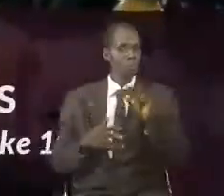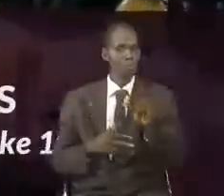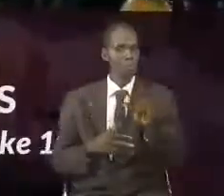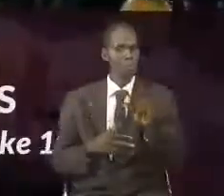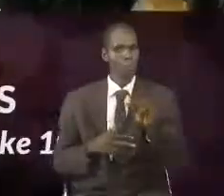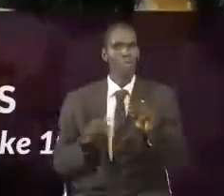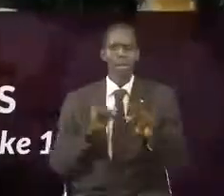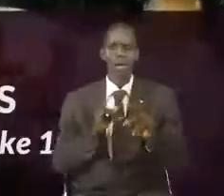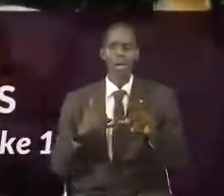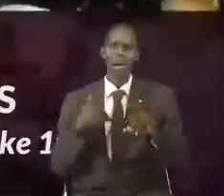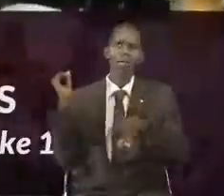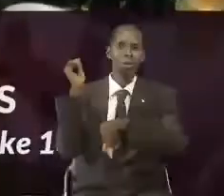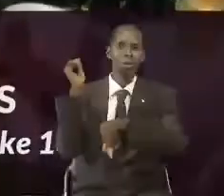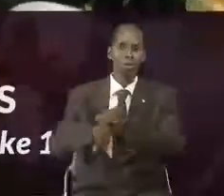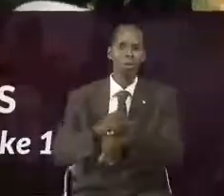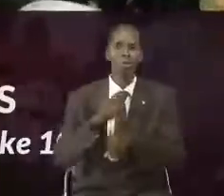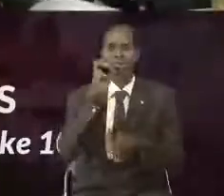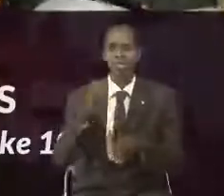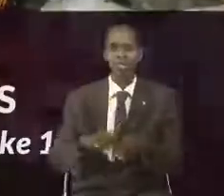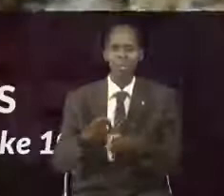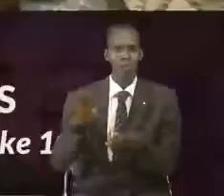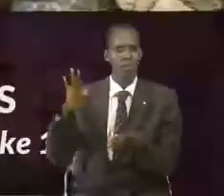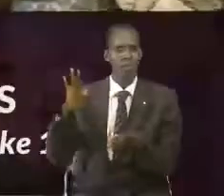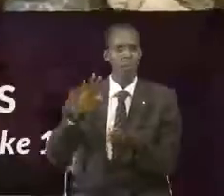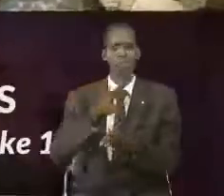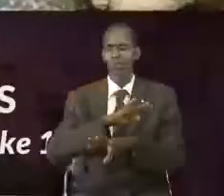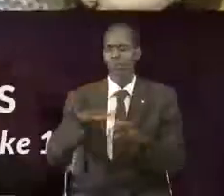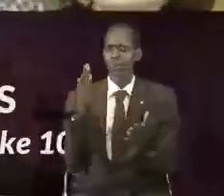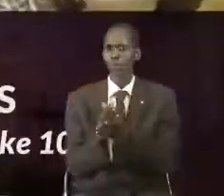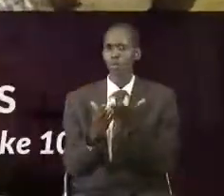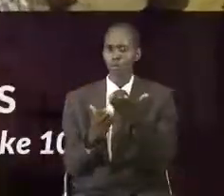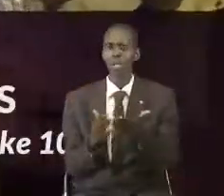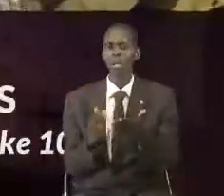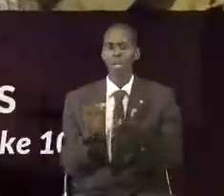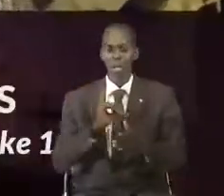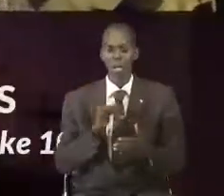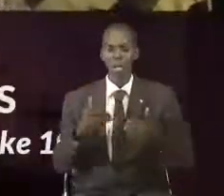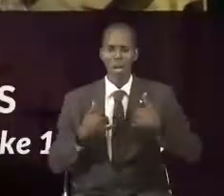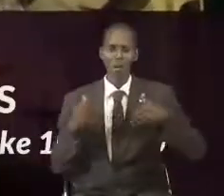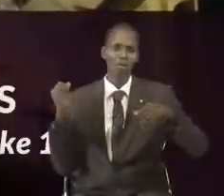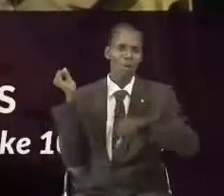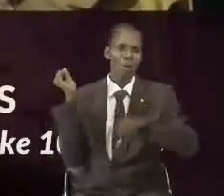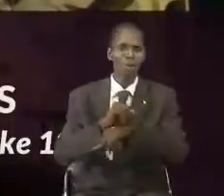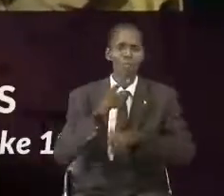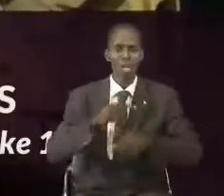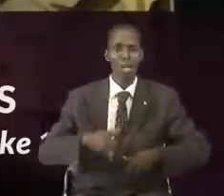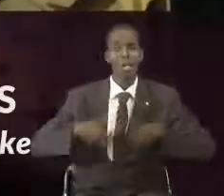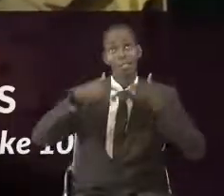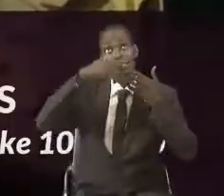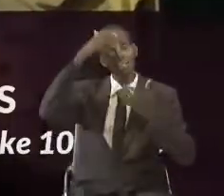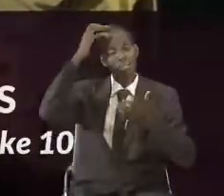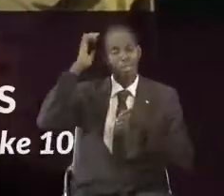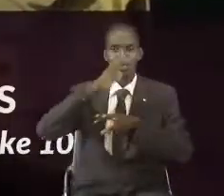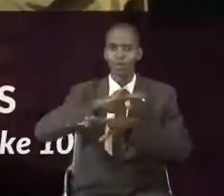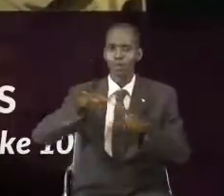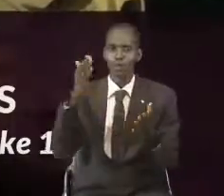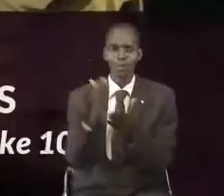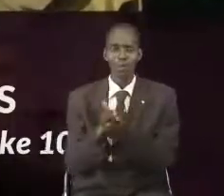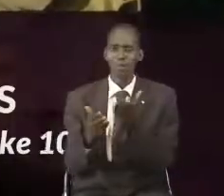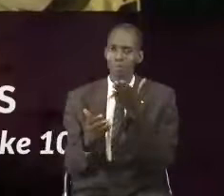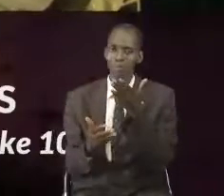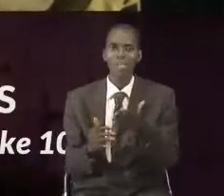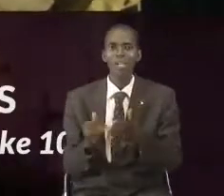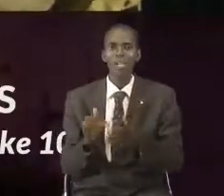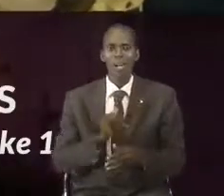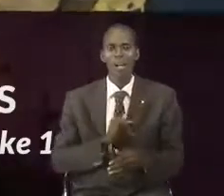don't stop there. I'm healed. Don't stop there. I overcome evil spirits. Don't stop there. I